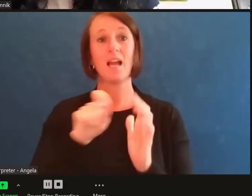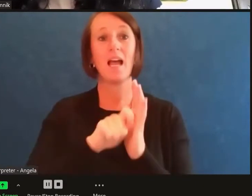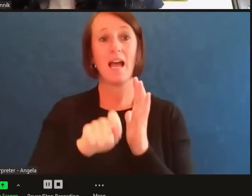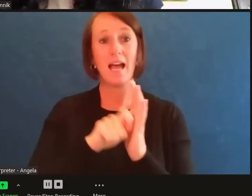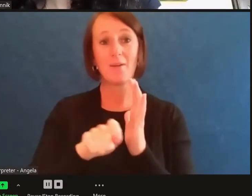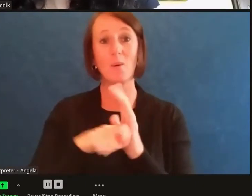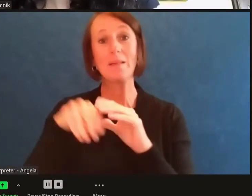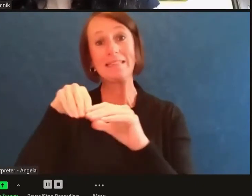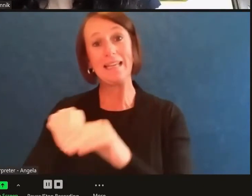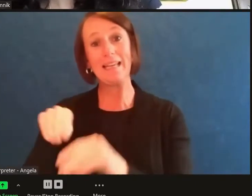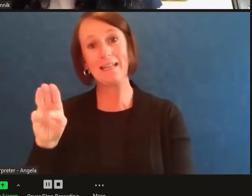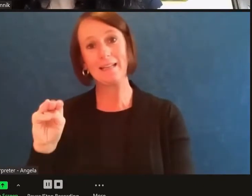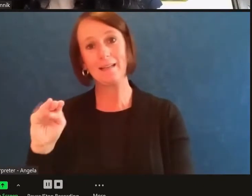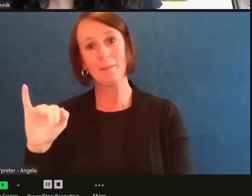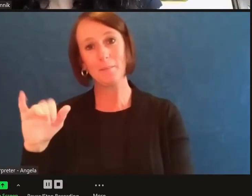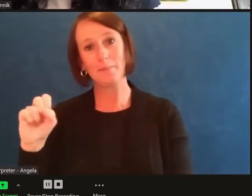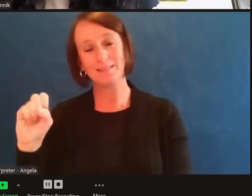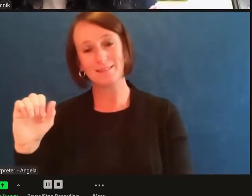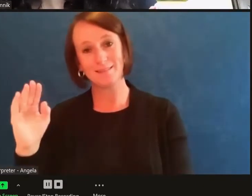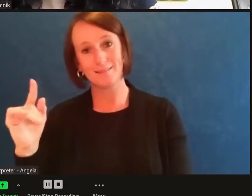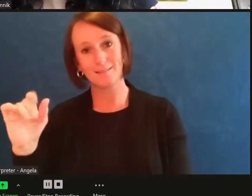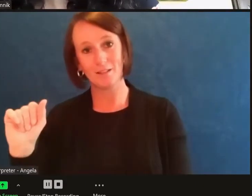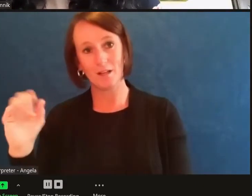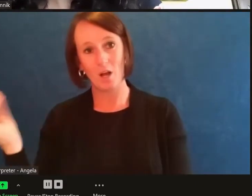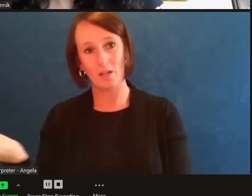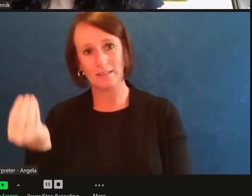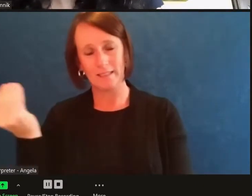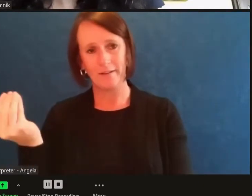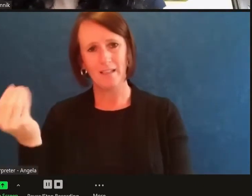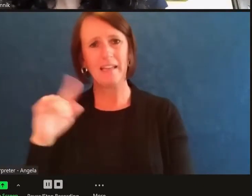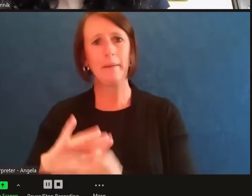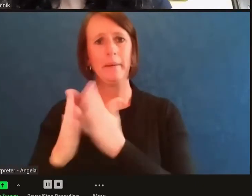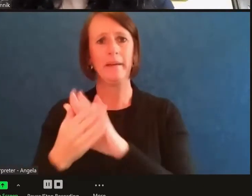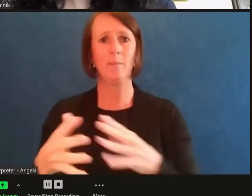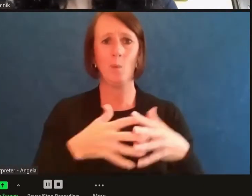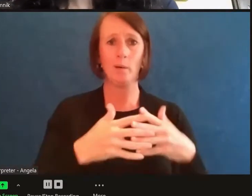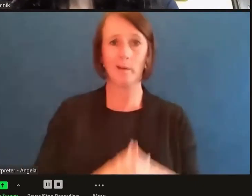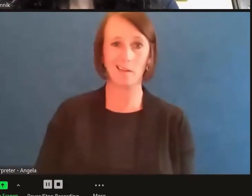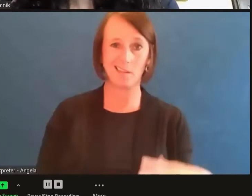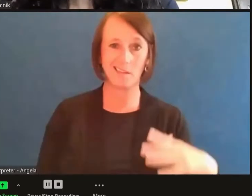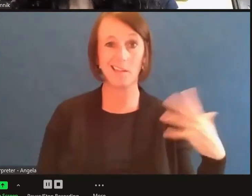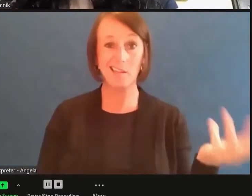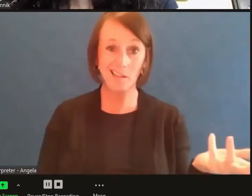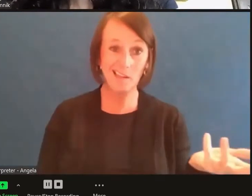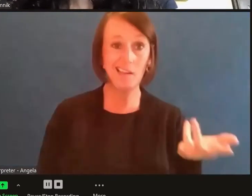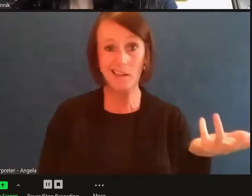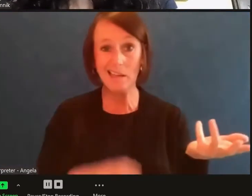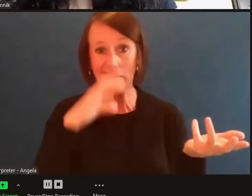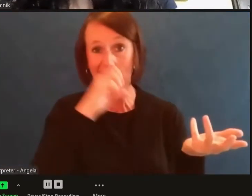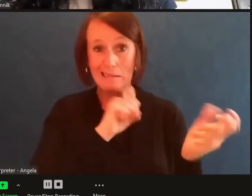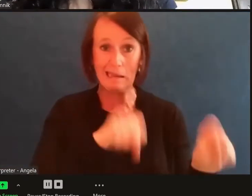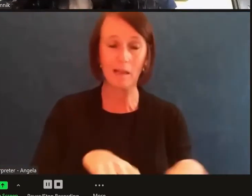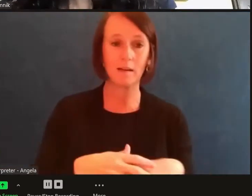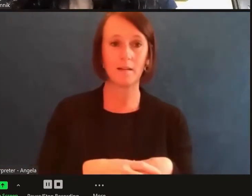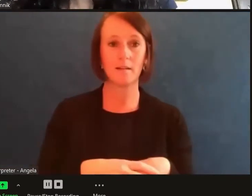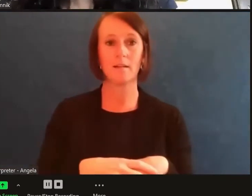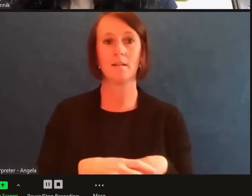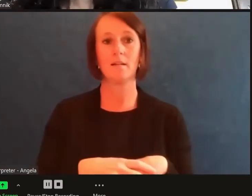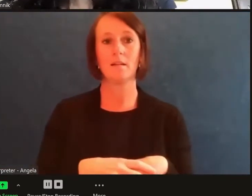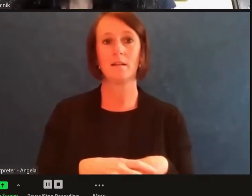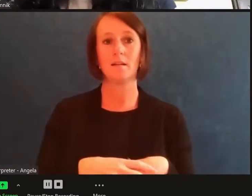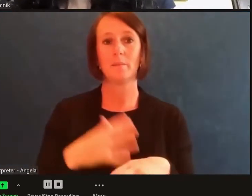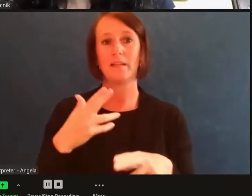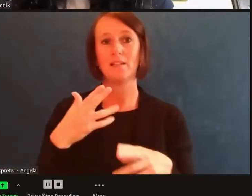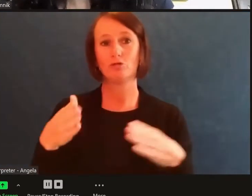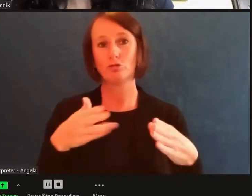Mississauga. My US publisher said, can you make it more American? And I said, I guess I can, but I left all the street names, everything